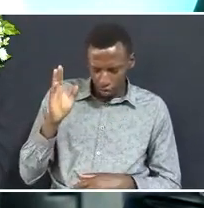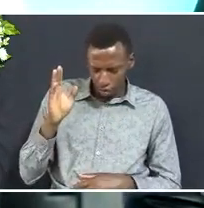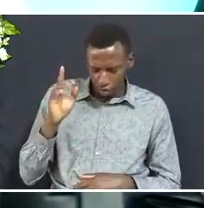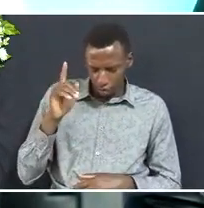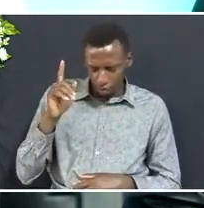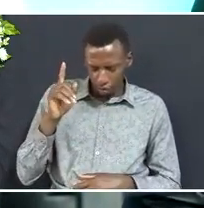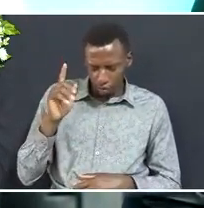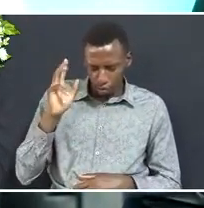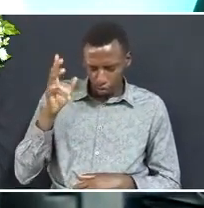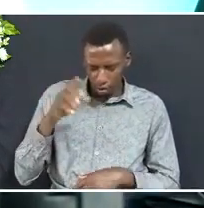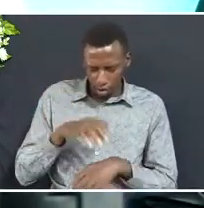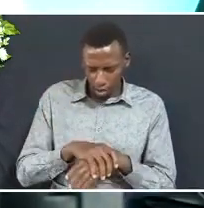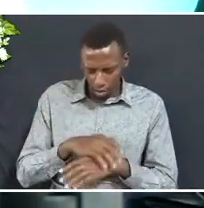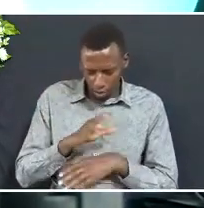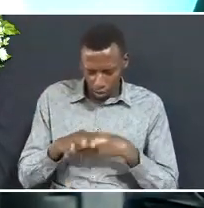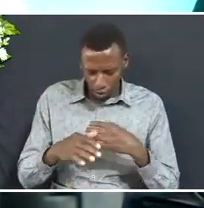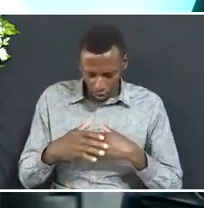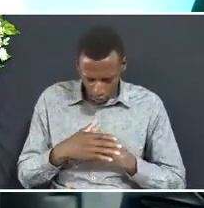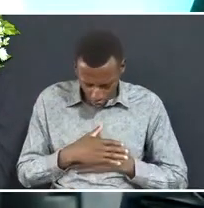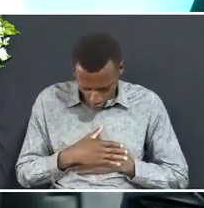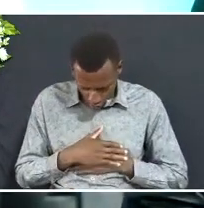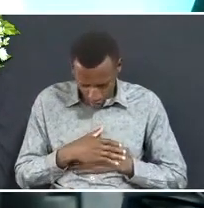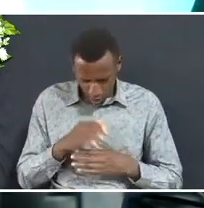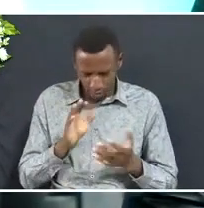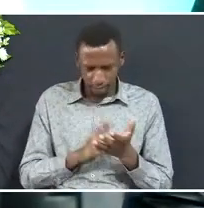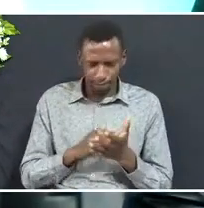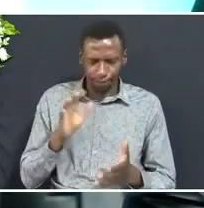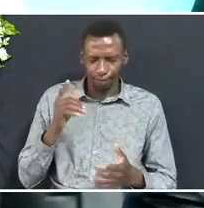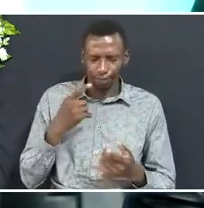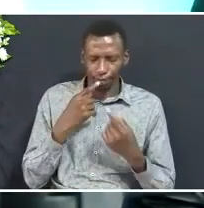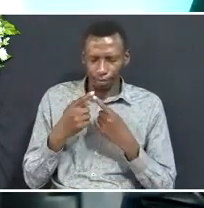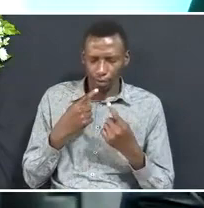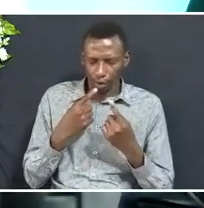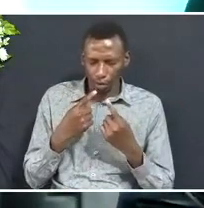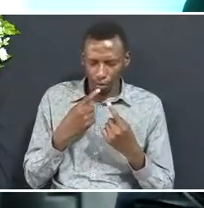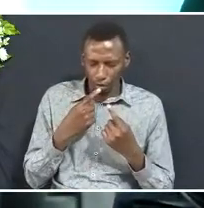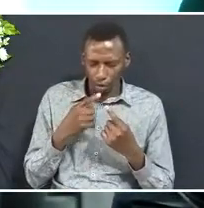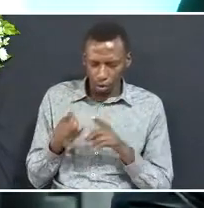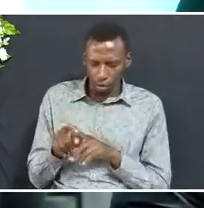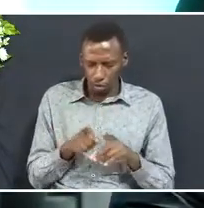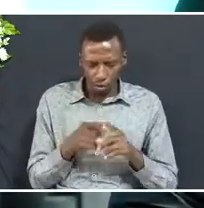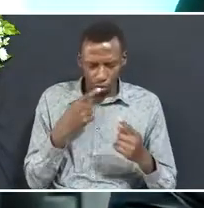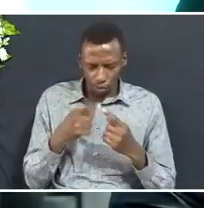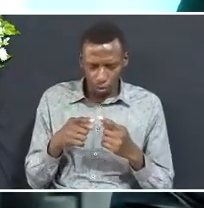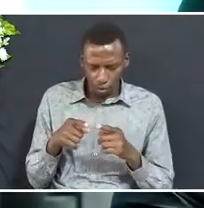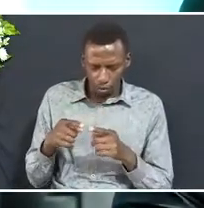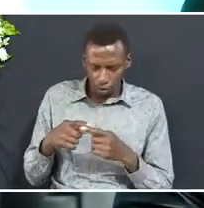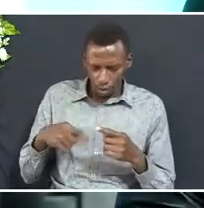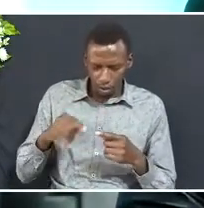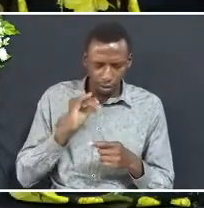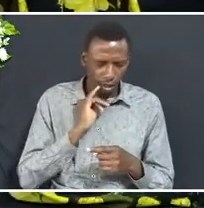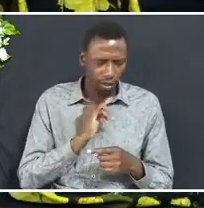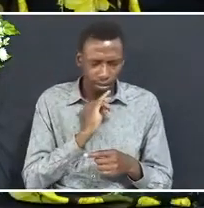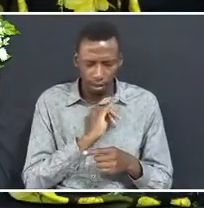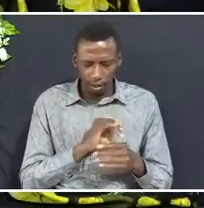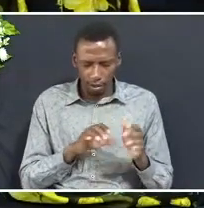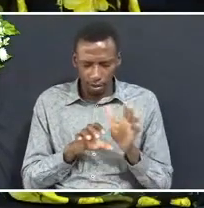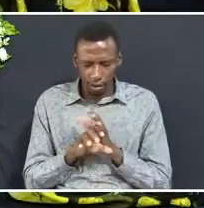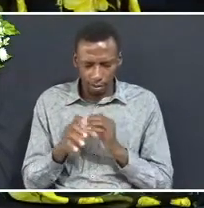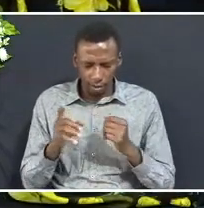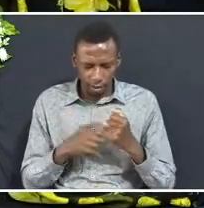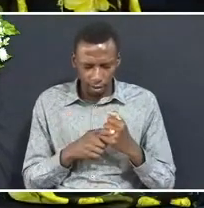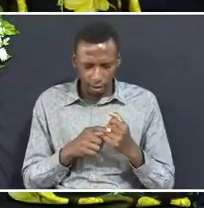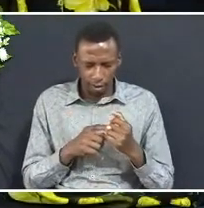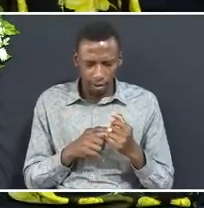and glory. You also spoke to us through the book of Isaiah, chapter 6, verse 1 to 8, the way